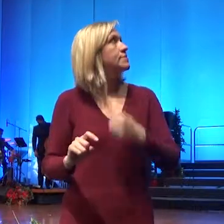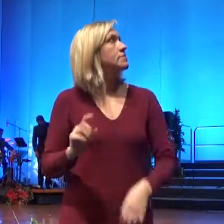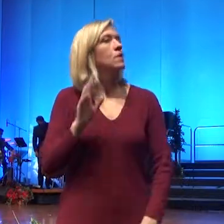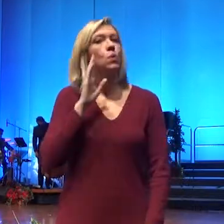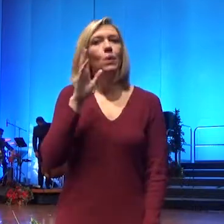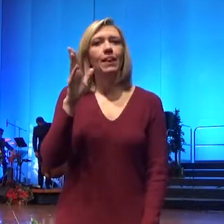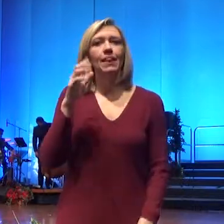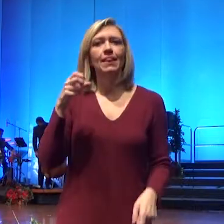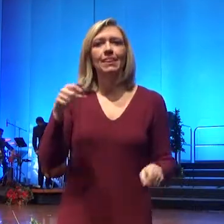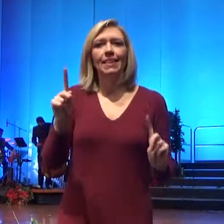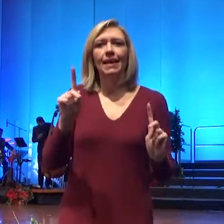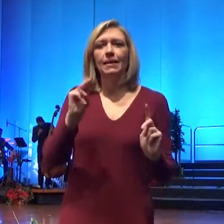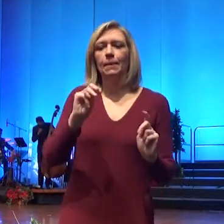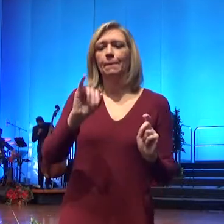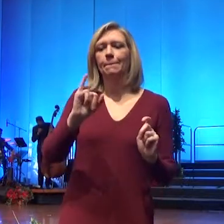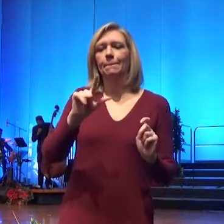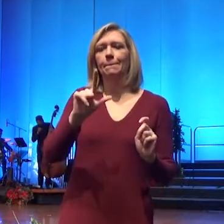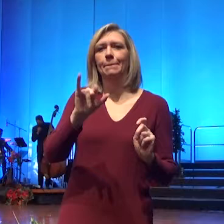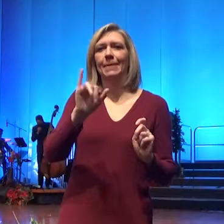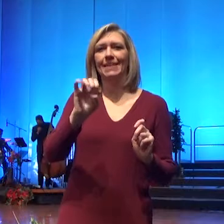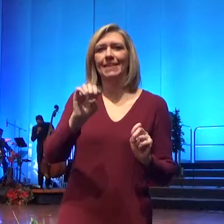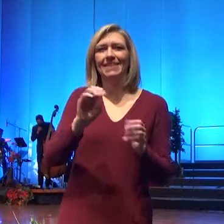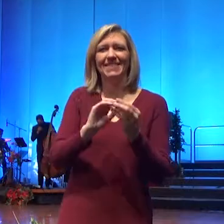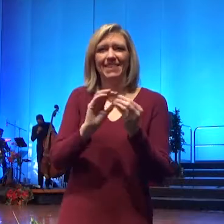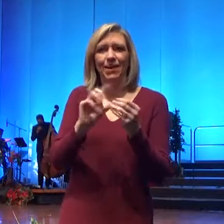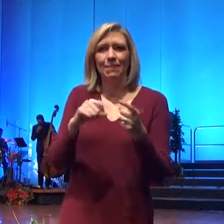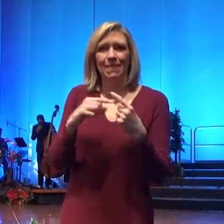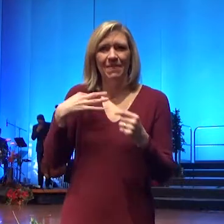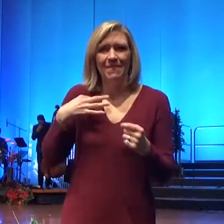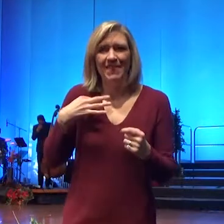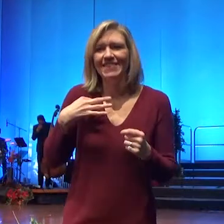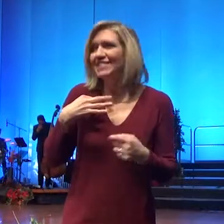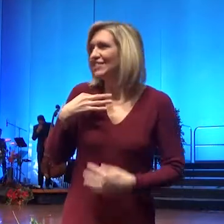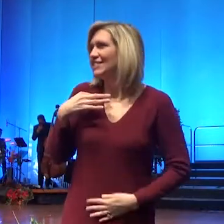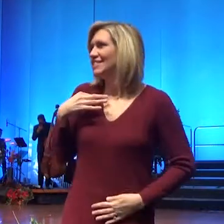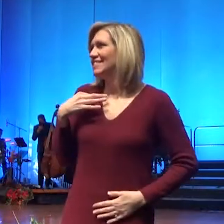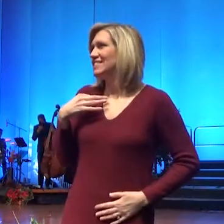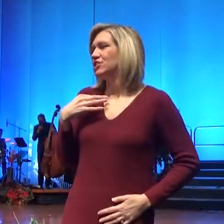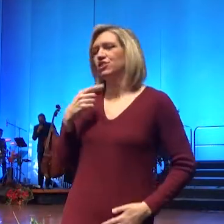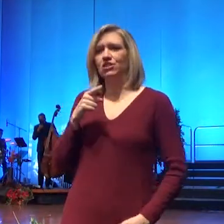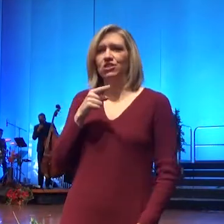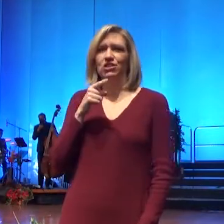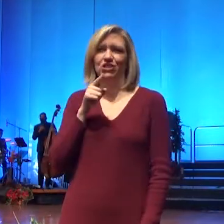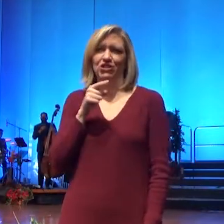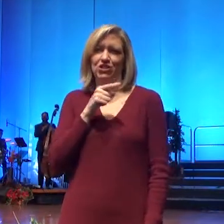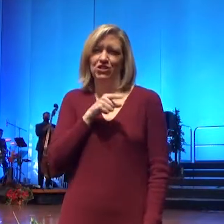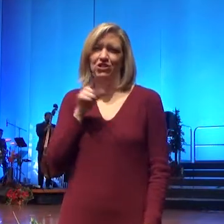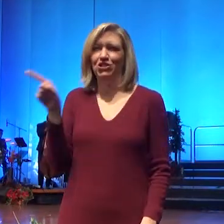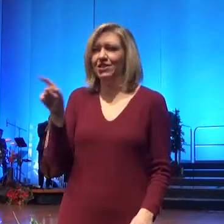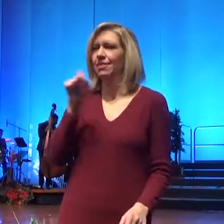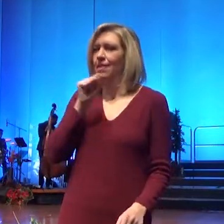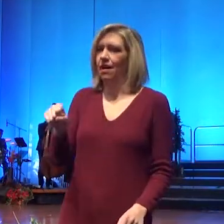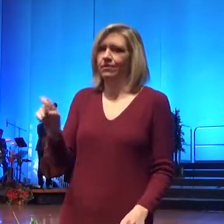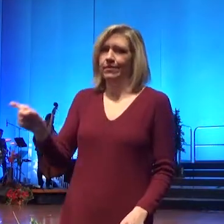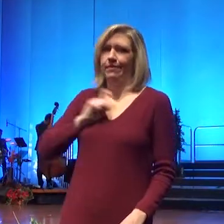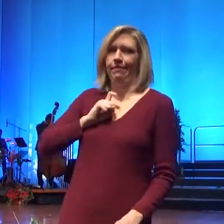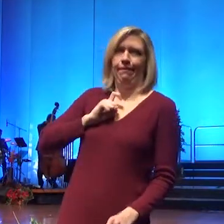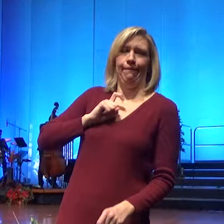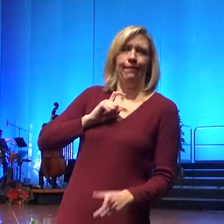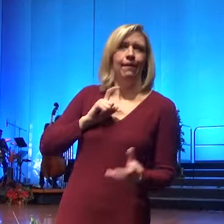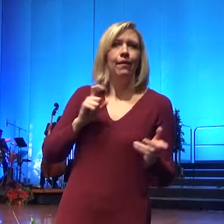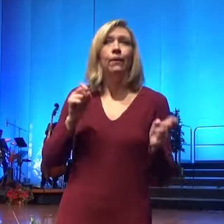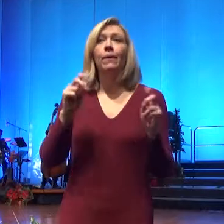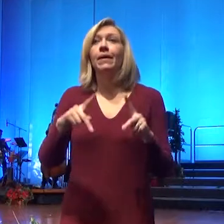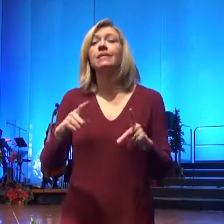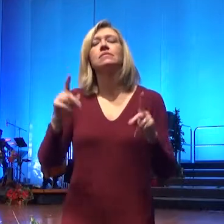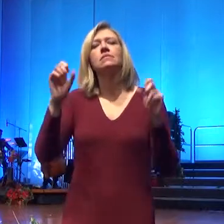I'm going to let Millie talk about the volunteers. She loves doing that. So it